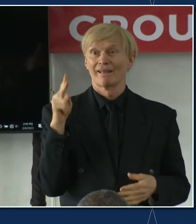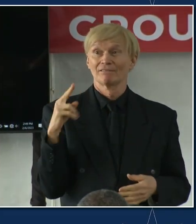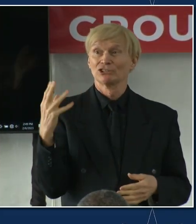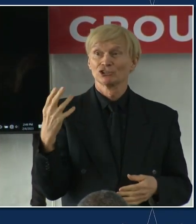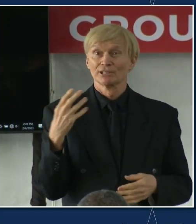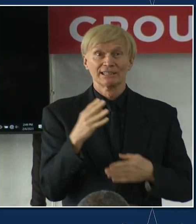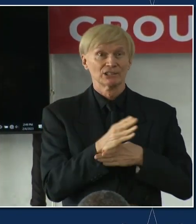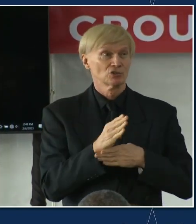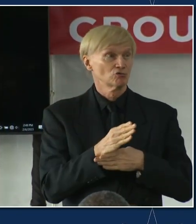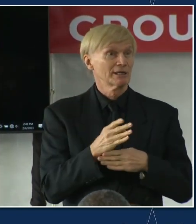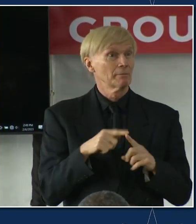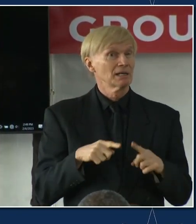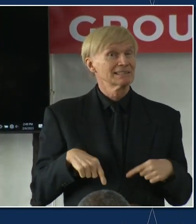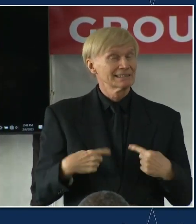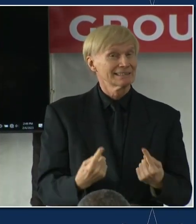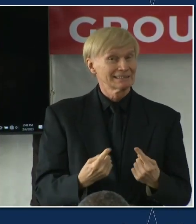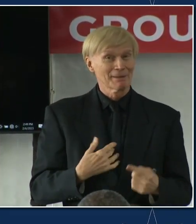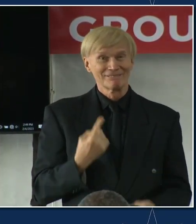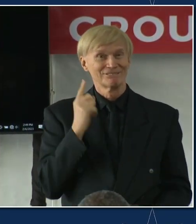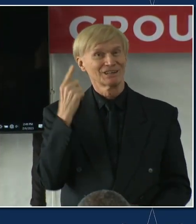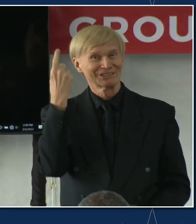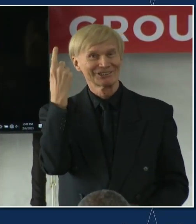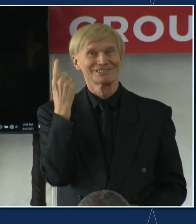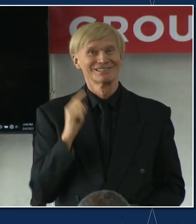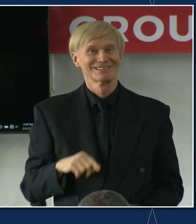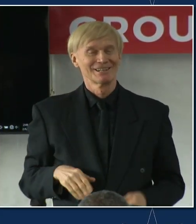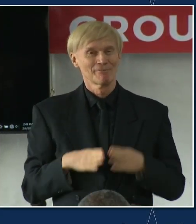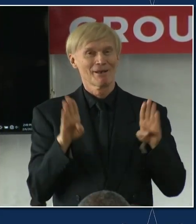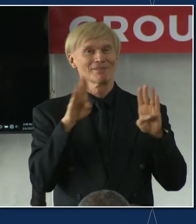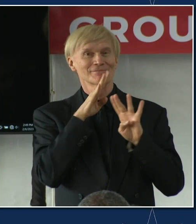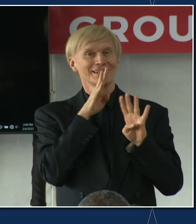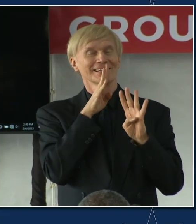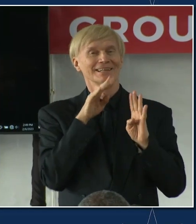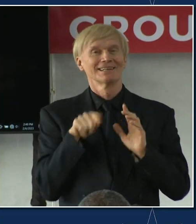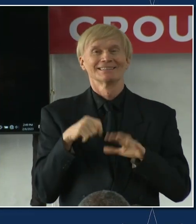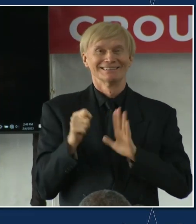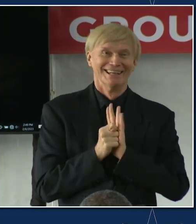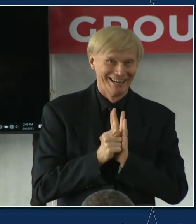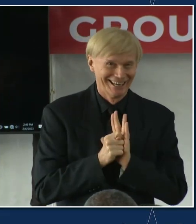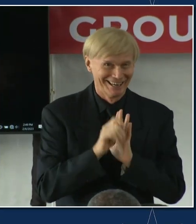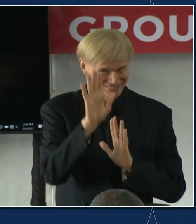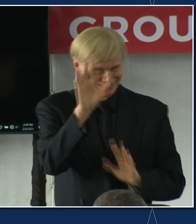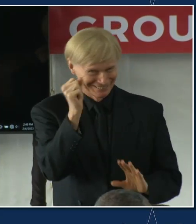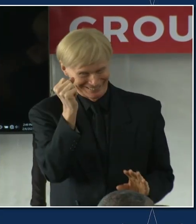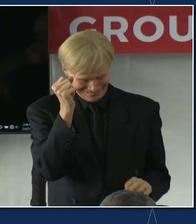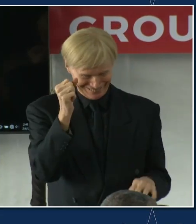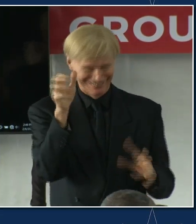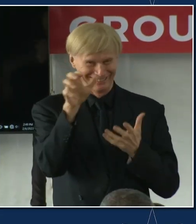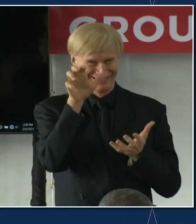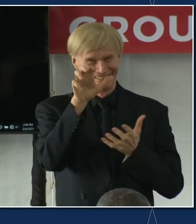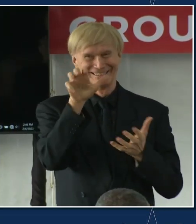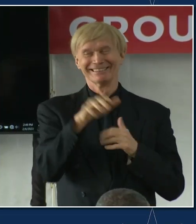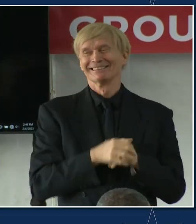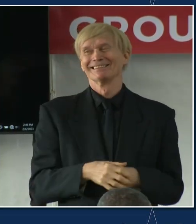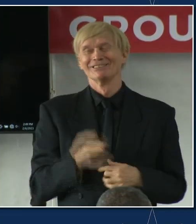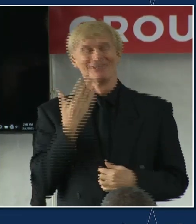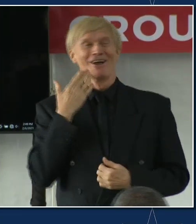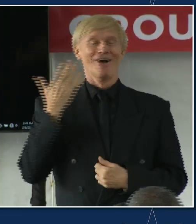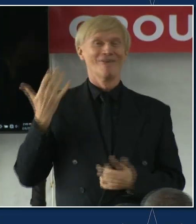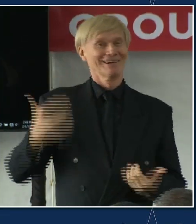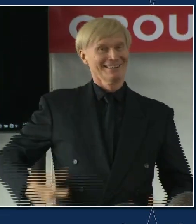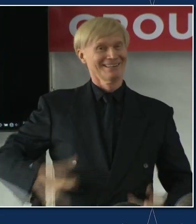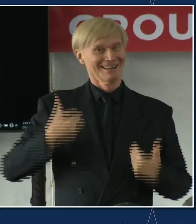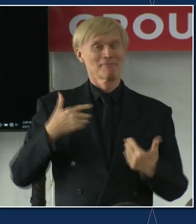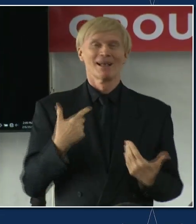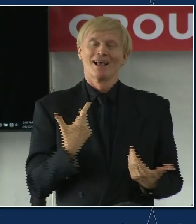industry. But since this is my very first public speaking engagement, I just wanted to say a little bit about myself so you know who I am, because